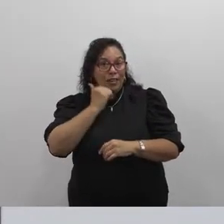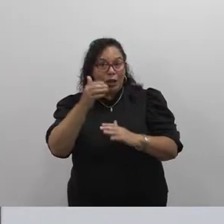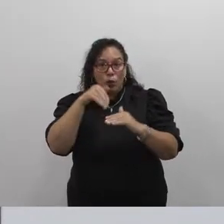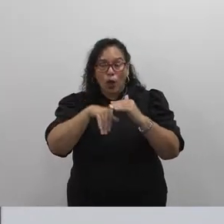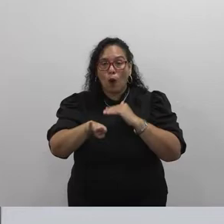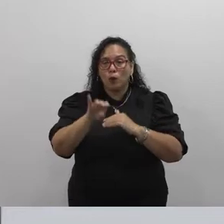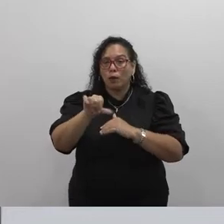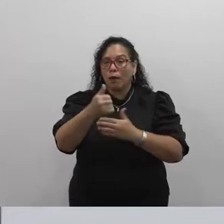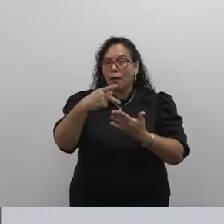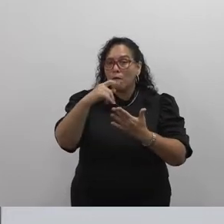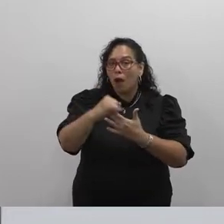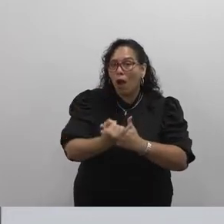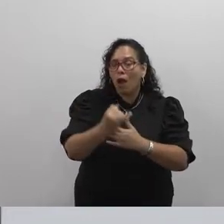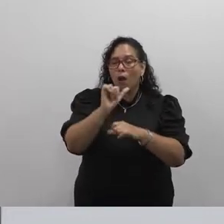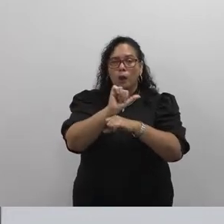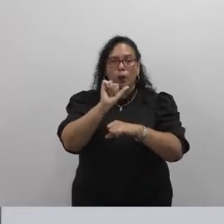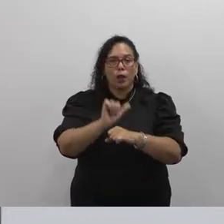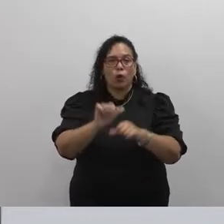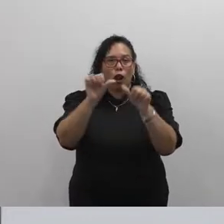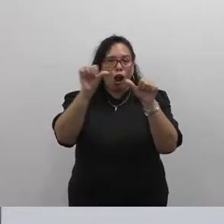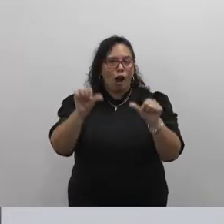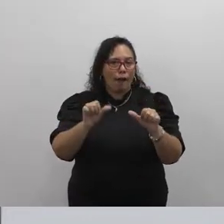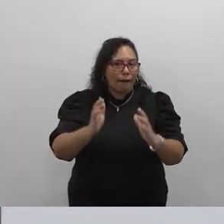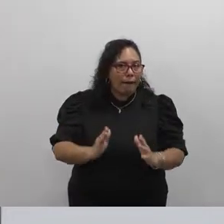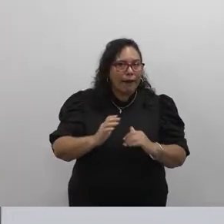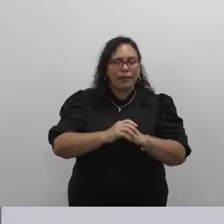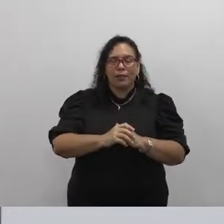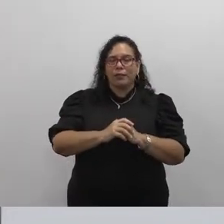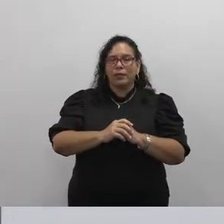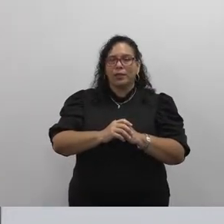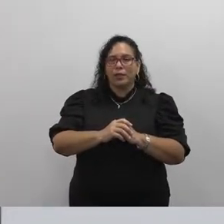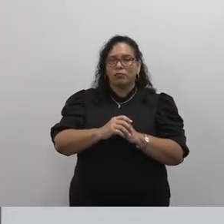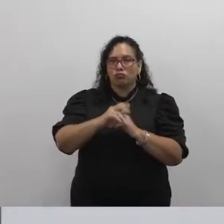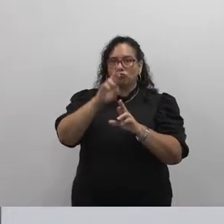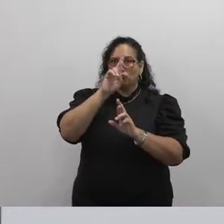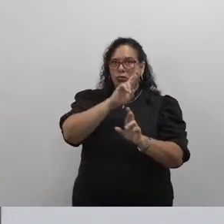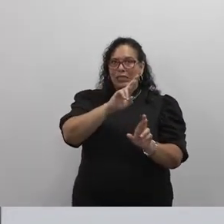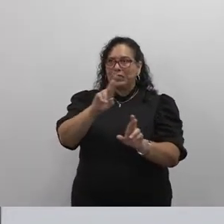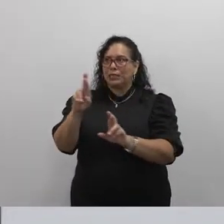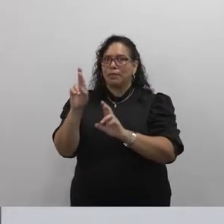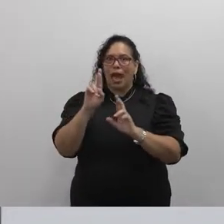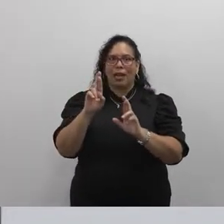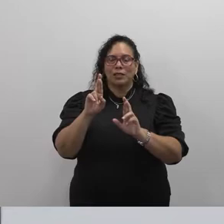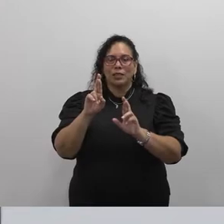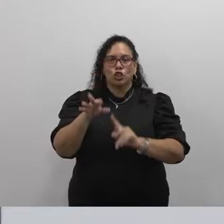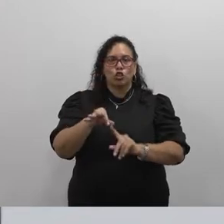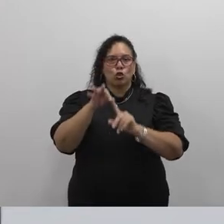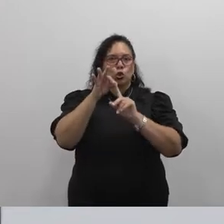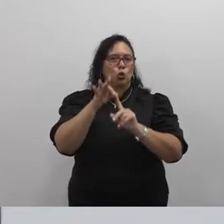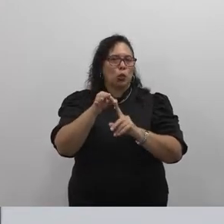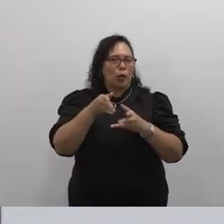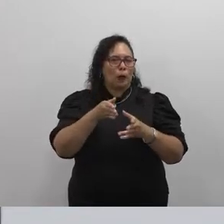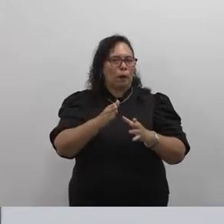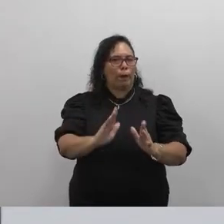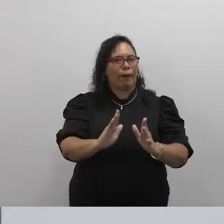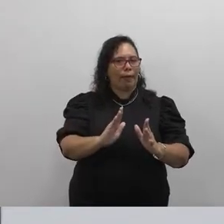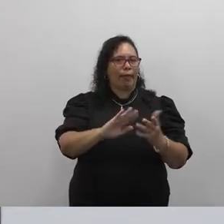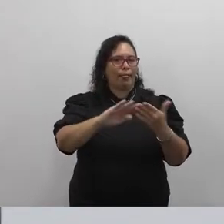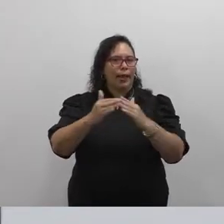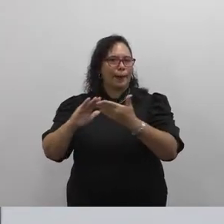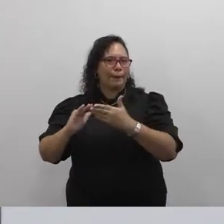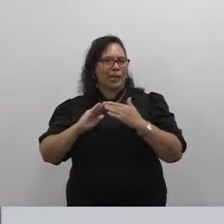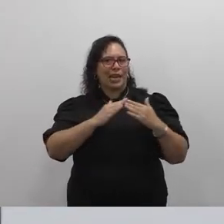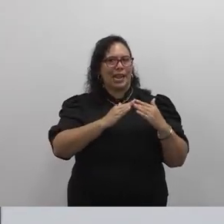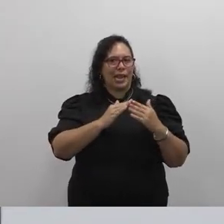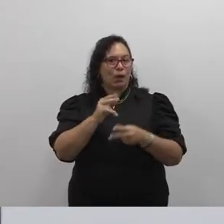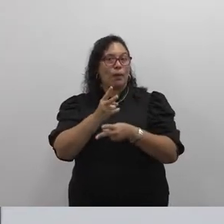different project, we work with different architects. They very much respect the architecture and the unique nature of the different communities, and we keep